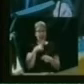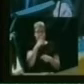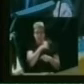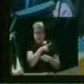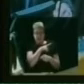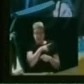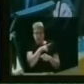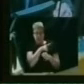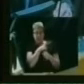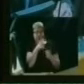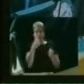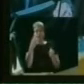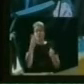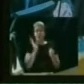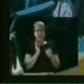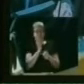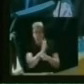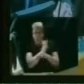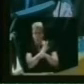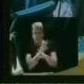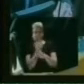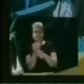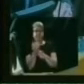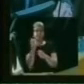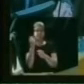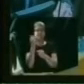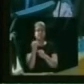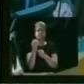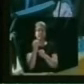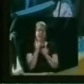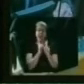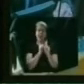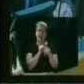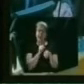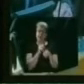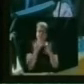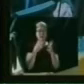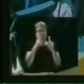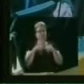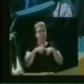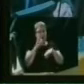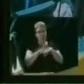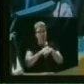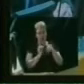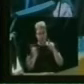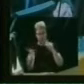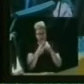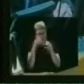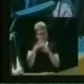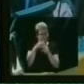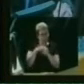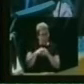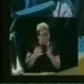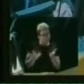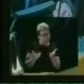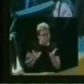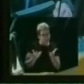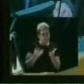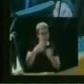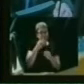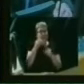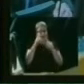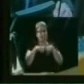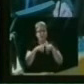or administrative board. So the answer to that will depend on how you vote, and it will depend also